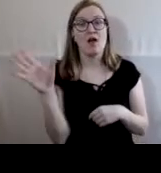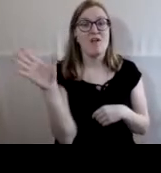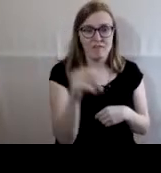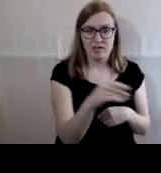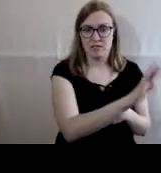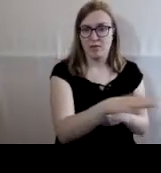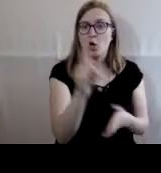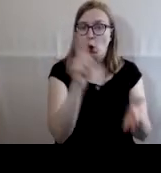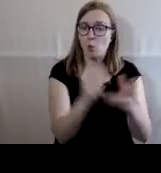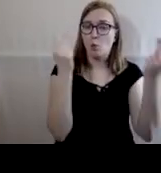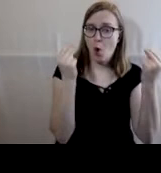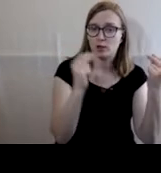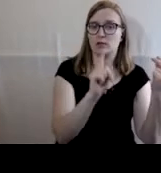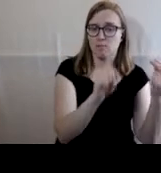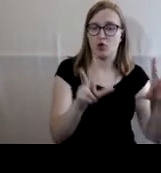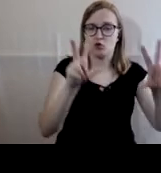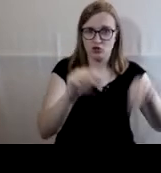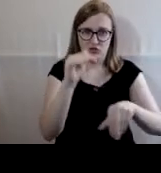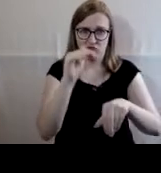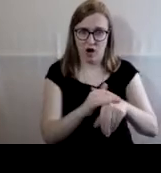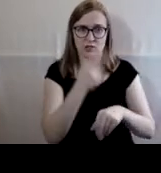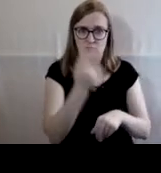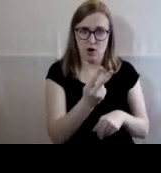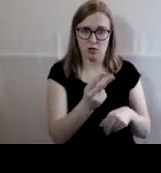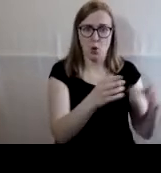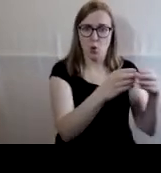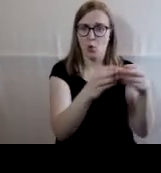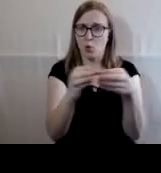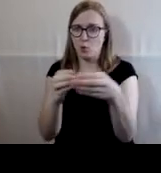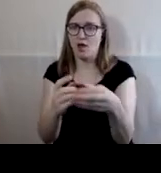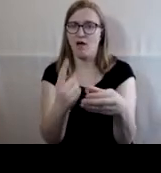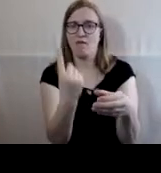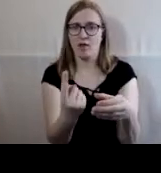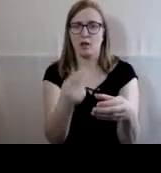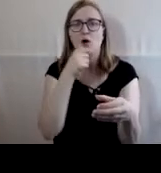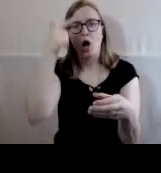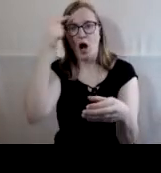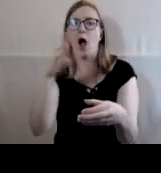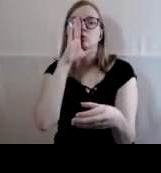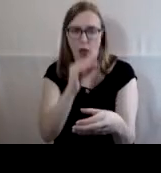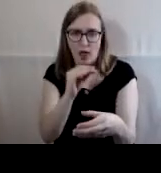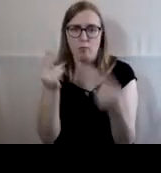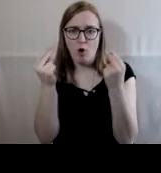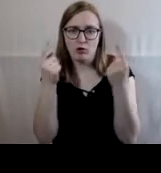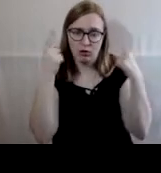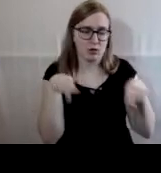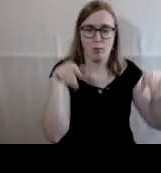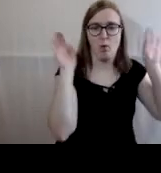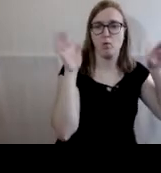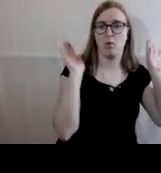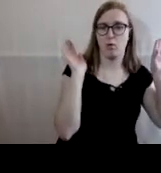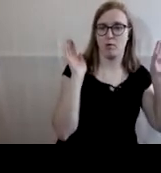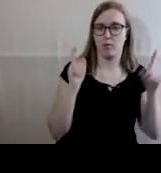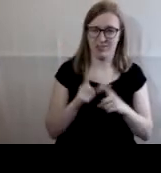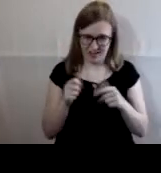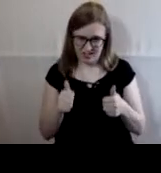in this out of the cohort is actually privileged, and the course is really